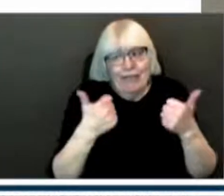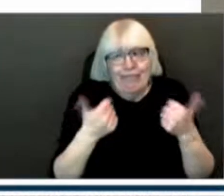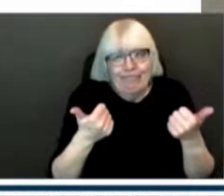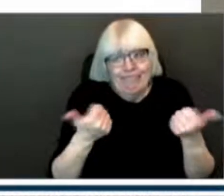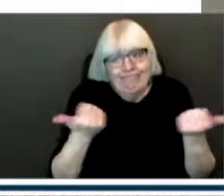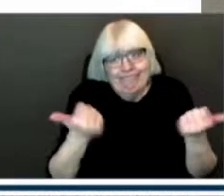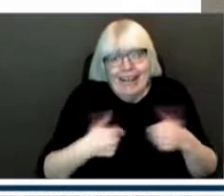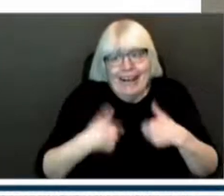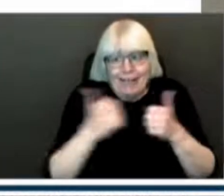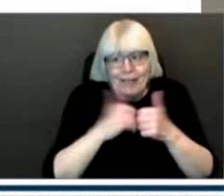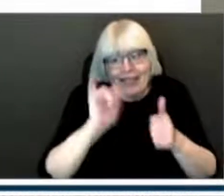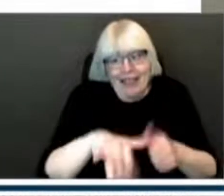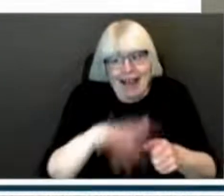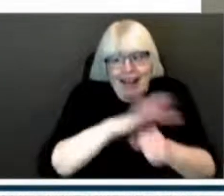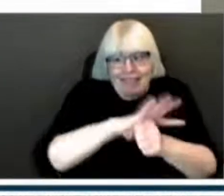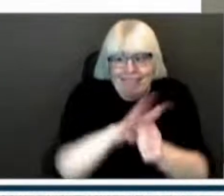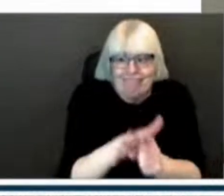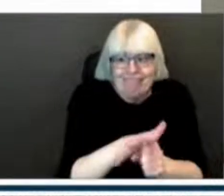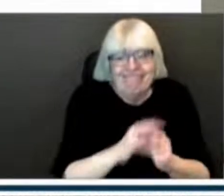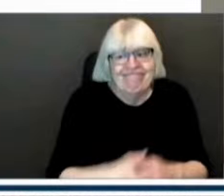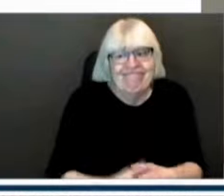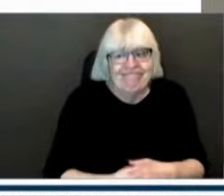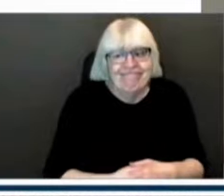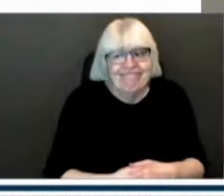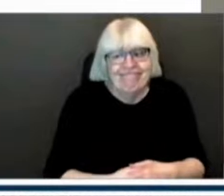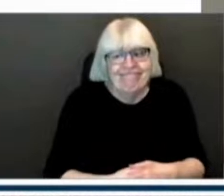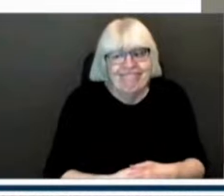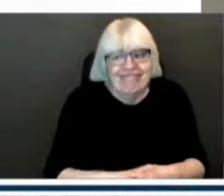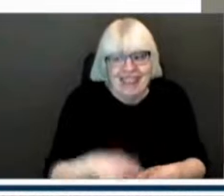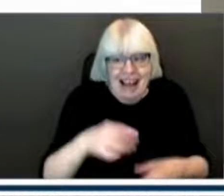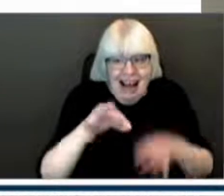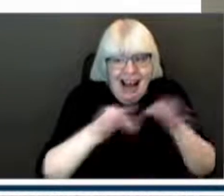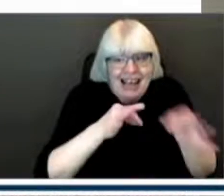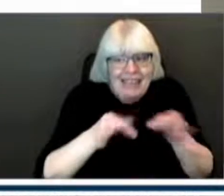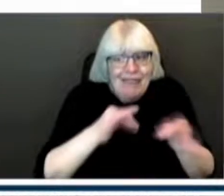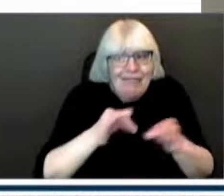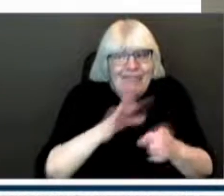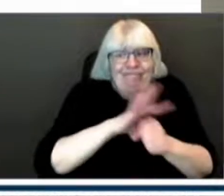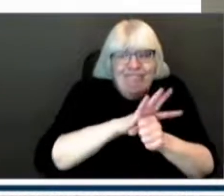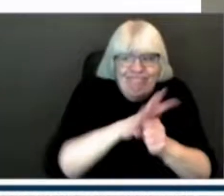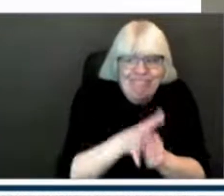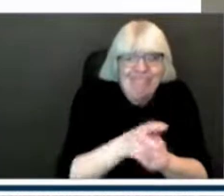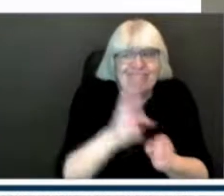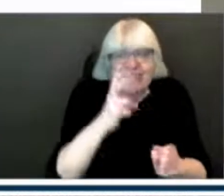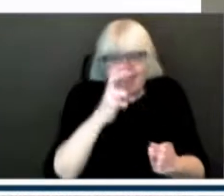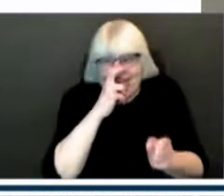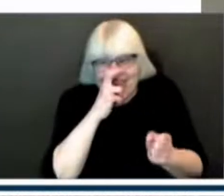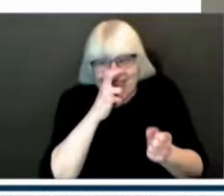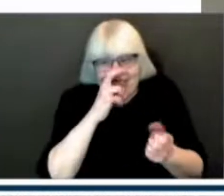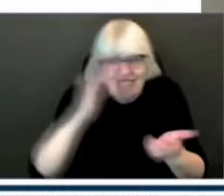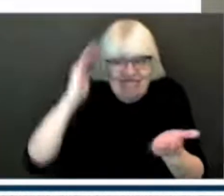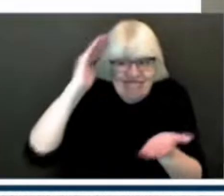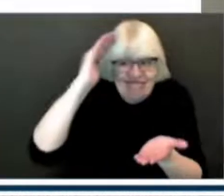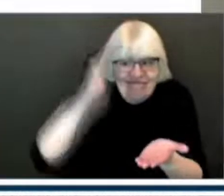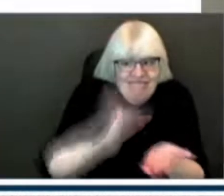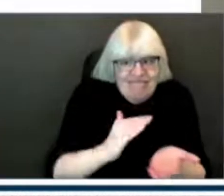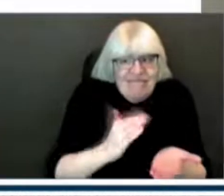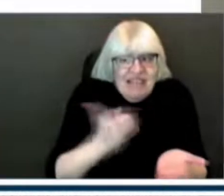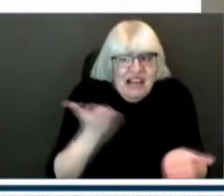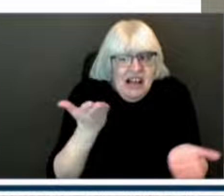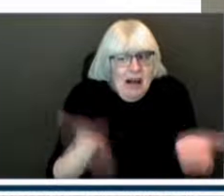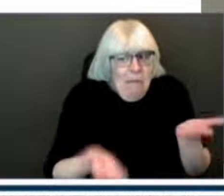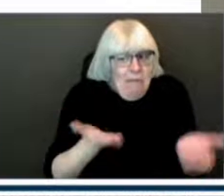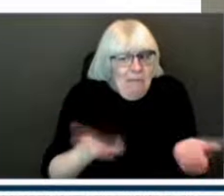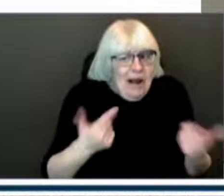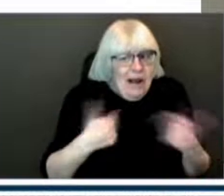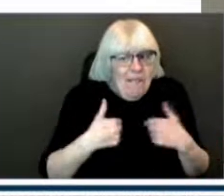no way a response to recent protests. Quite the contrary. It is based on following evolving science